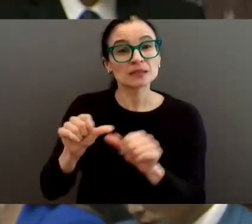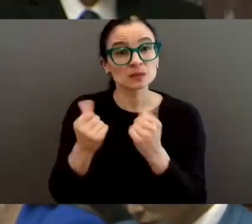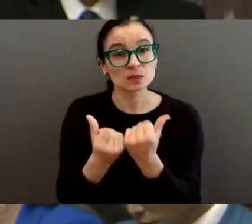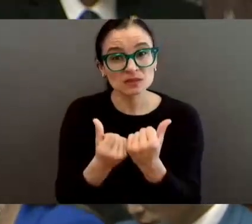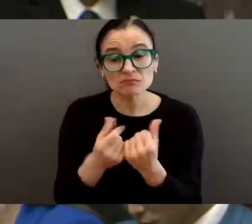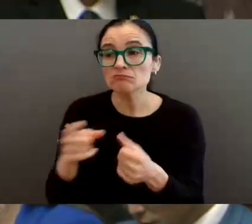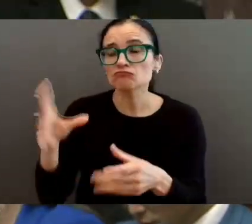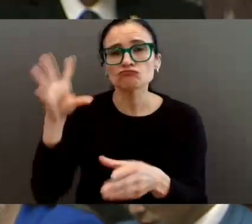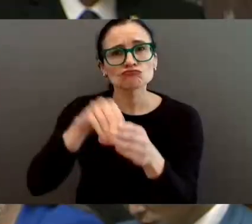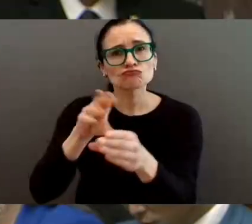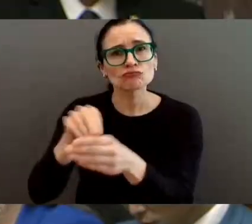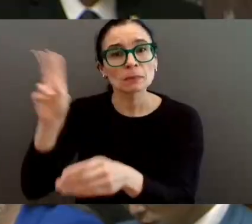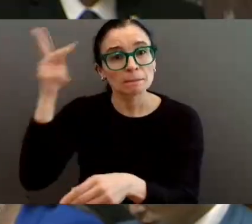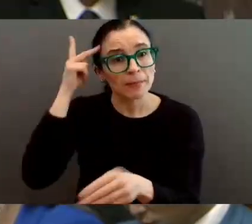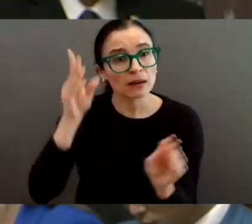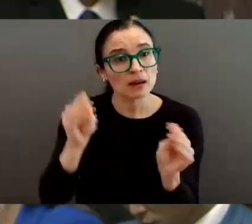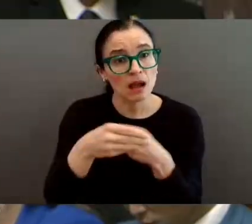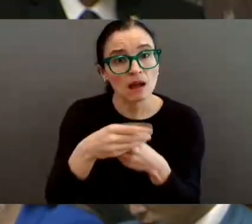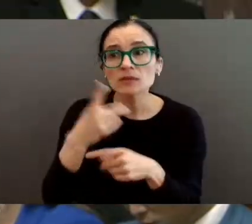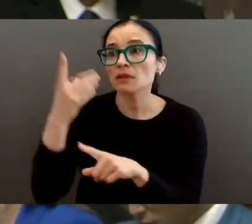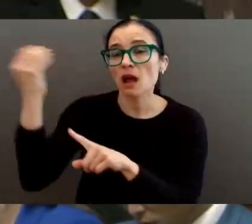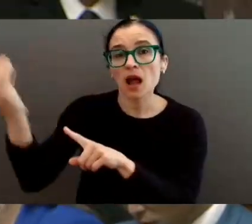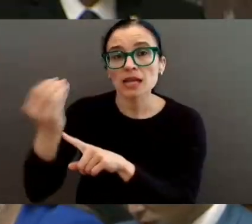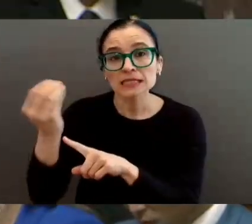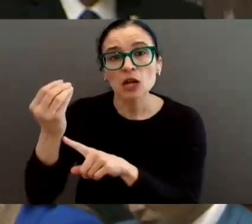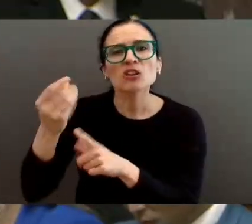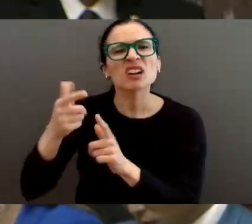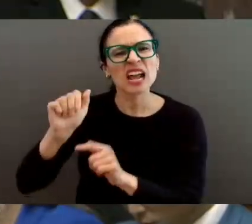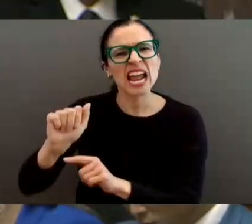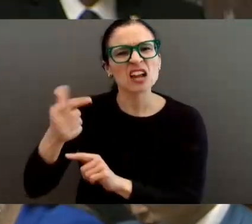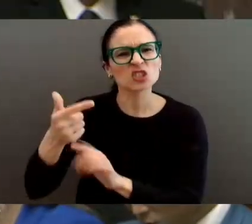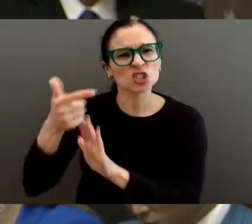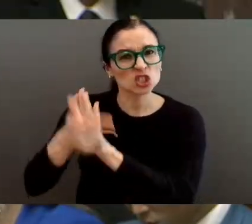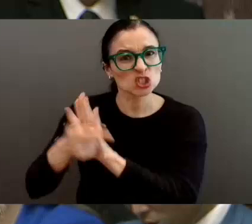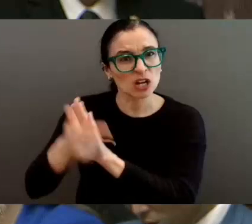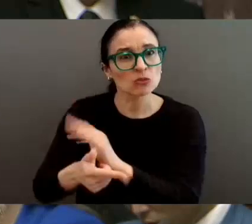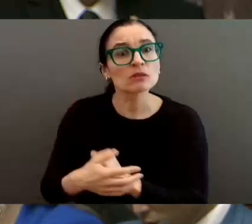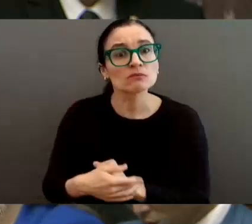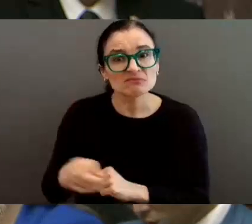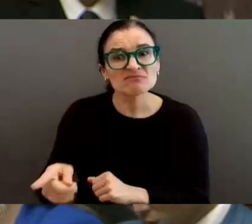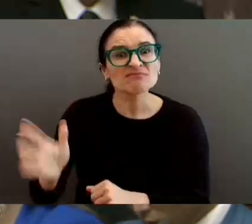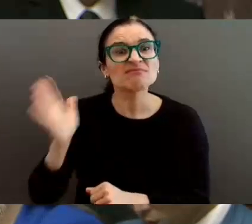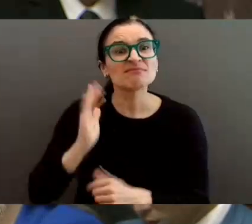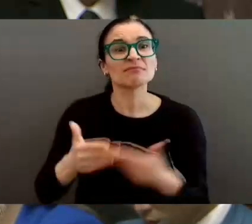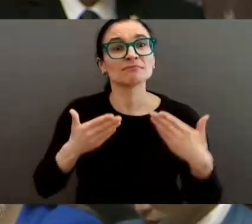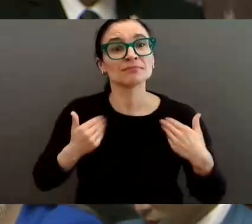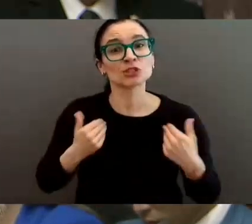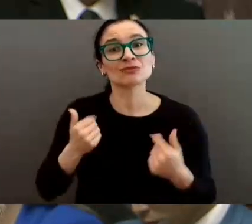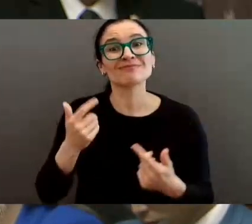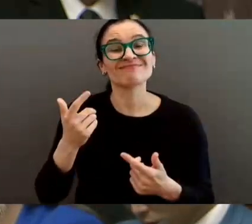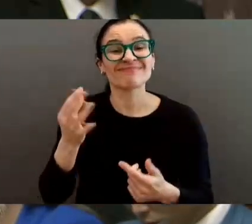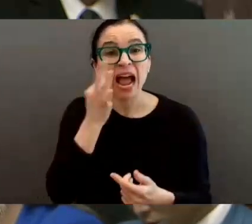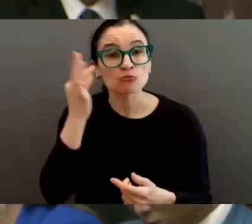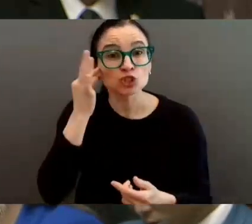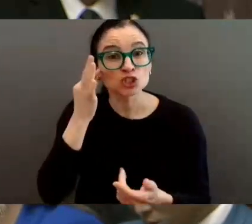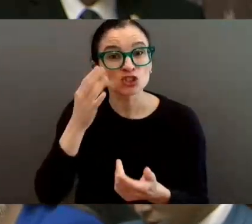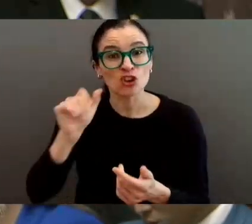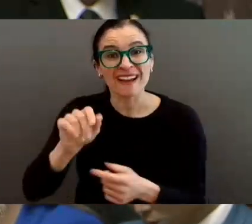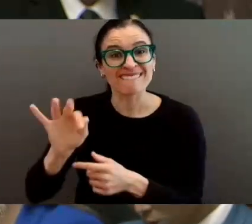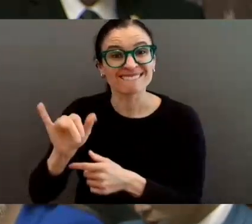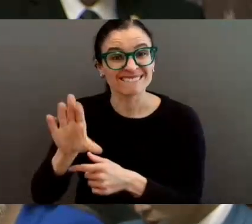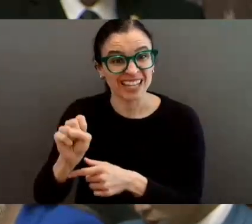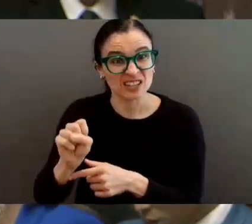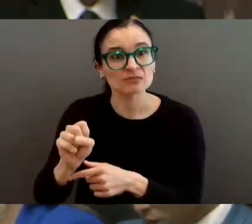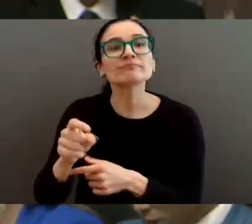of Aboriginal Affairs, also as Minister of Economic Development. And the roles that he has held give him a